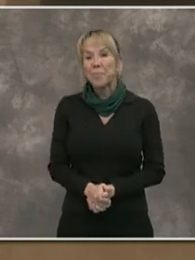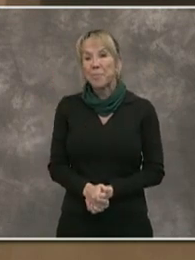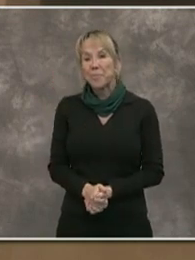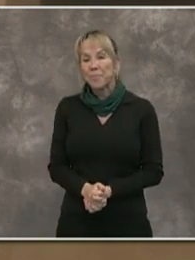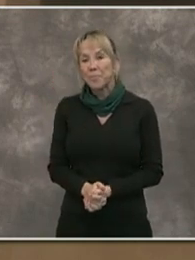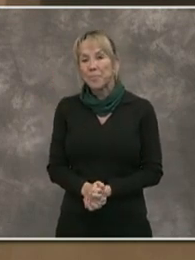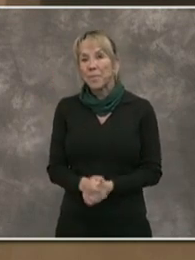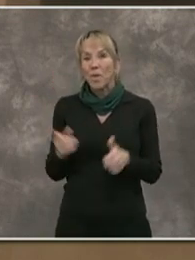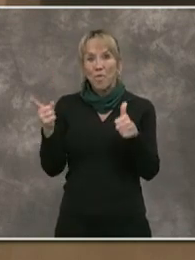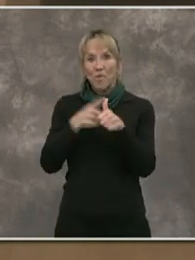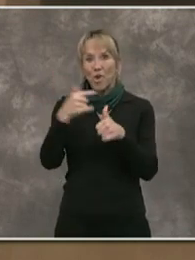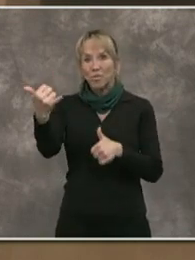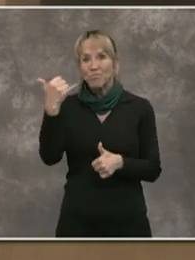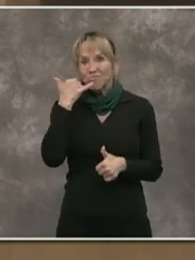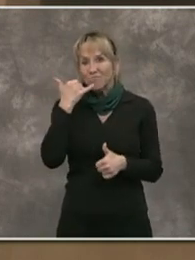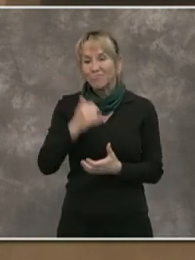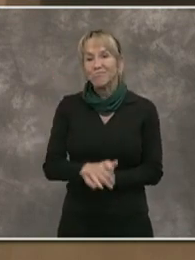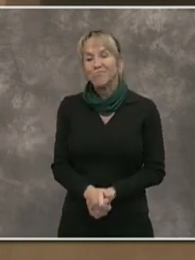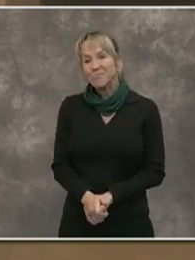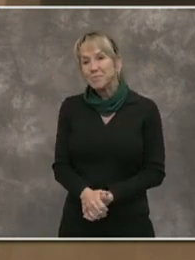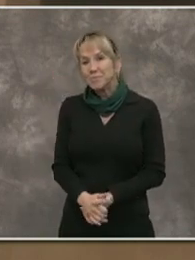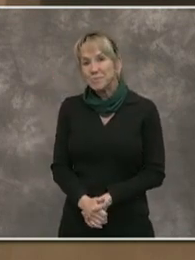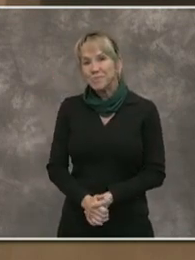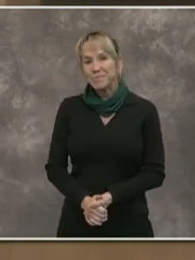Let's go to the first call.